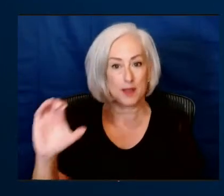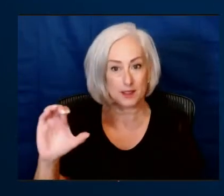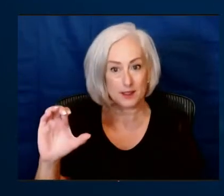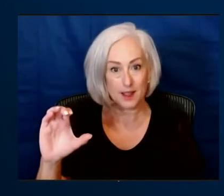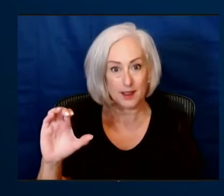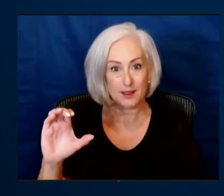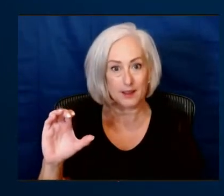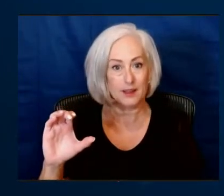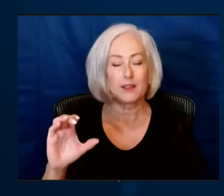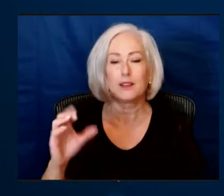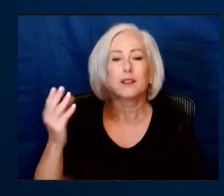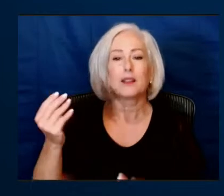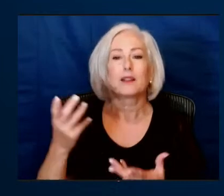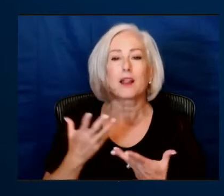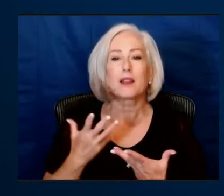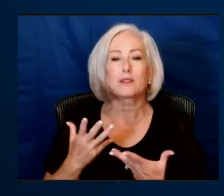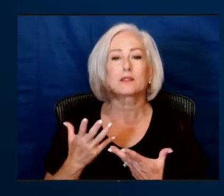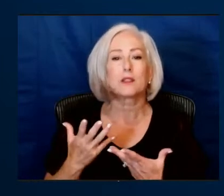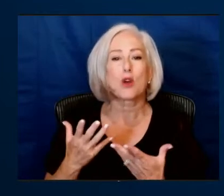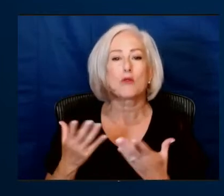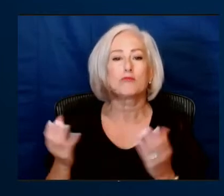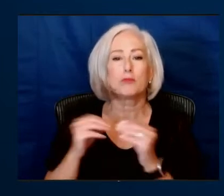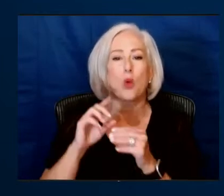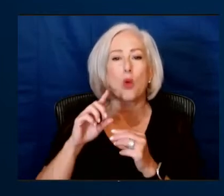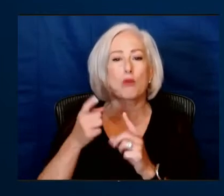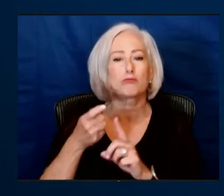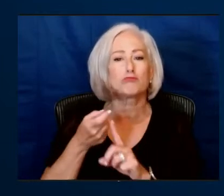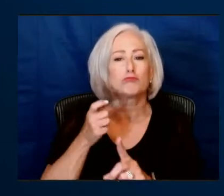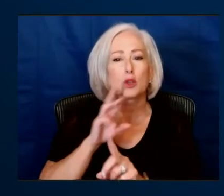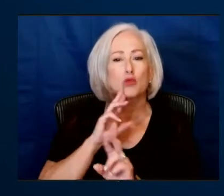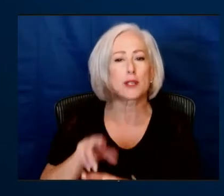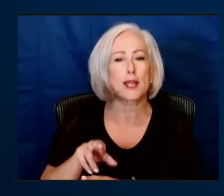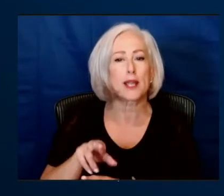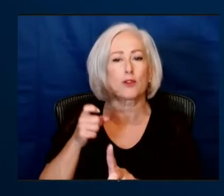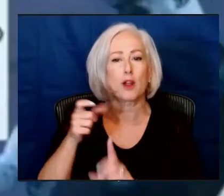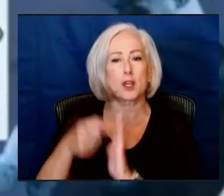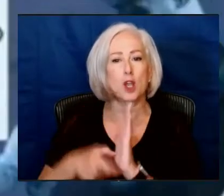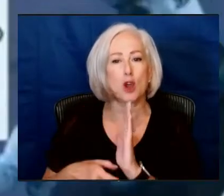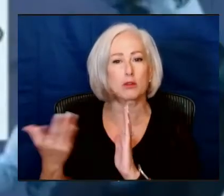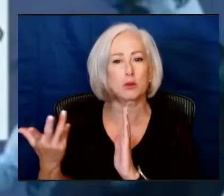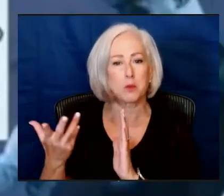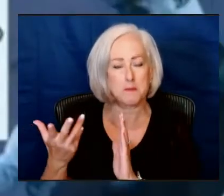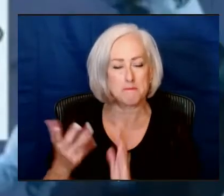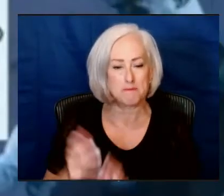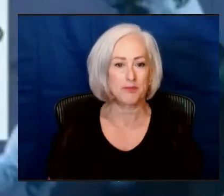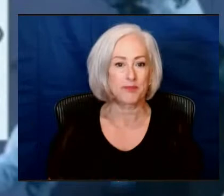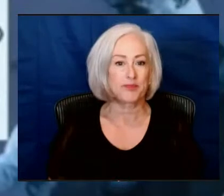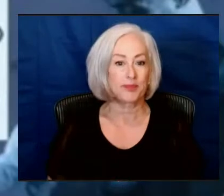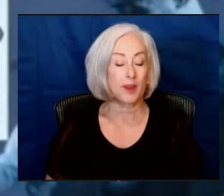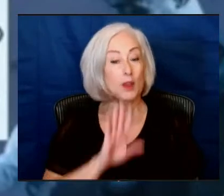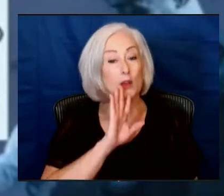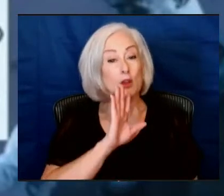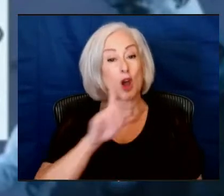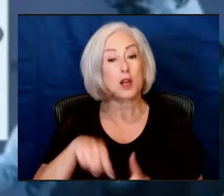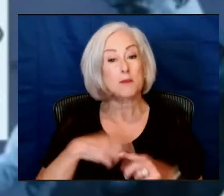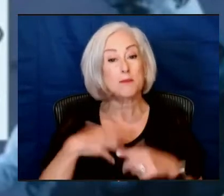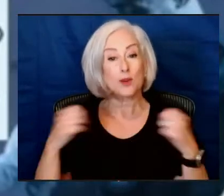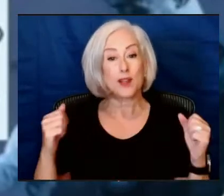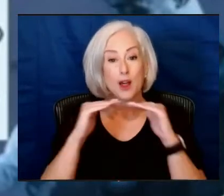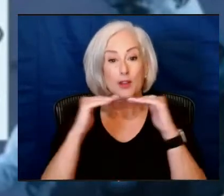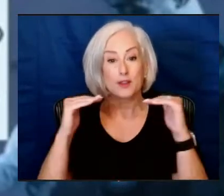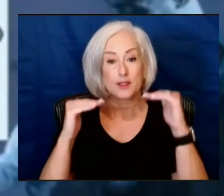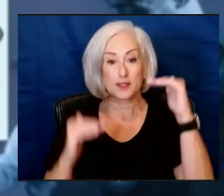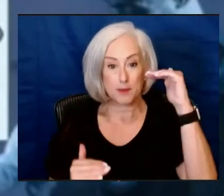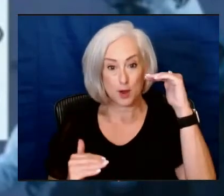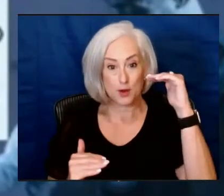article and to some of the points we've made. What are your thoughts? My overall thoughts is when we talk about health disparities, we're really talking about the